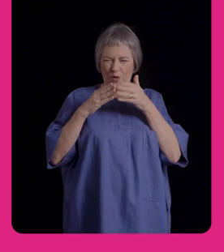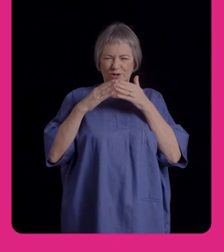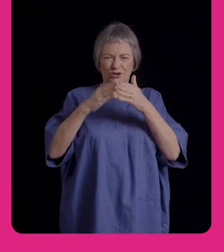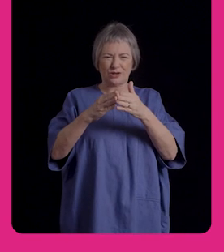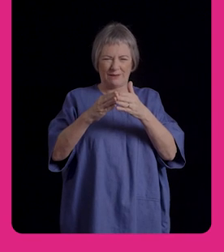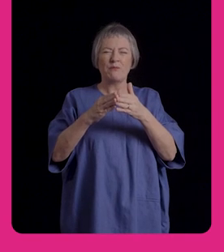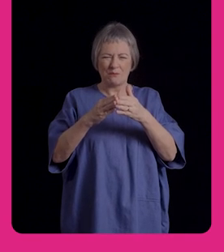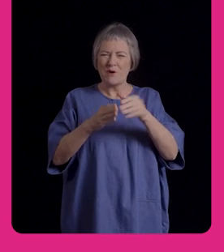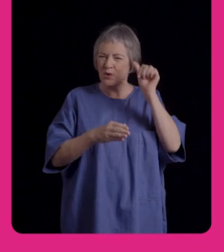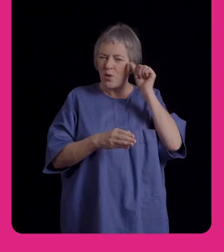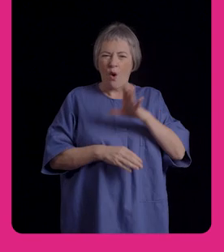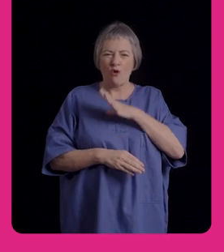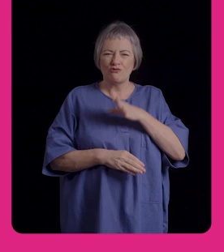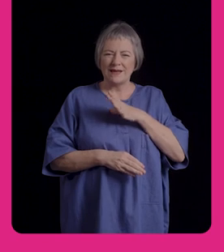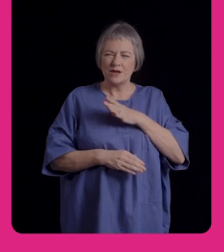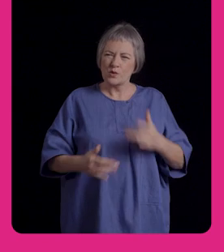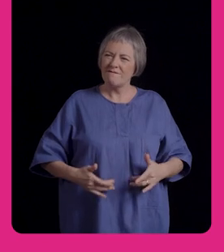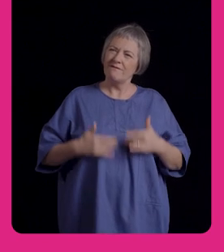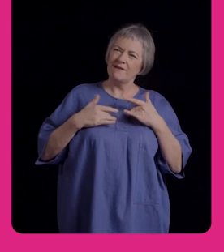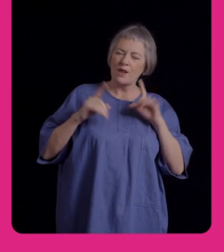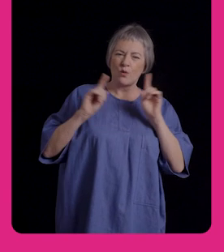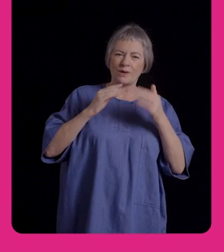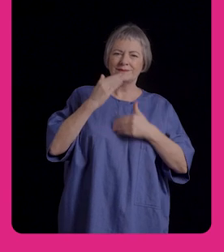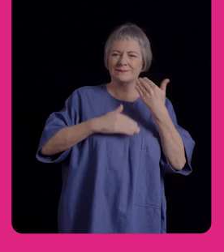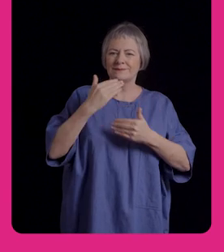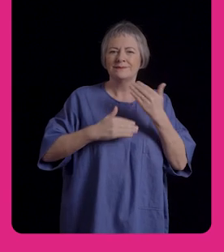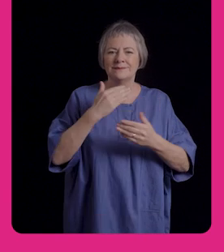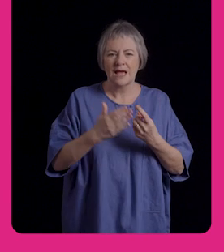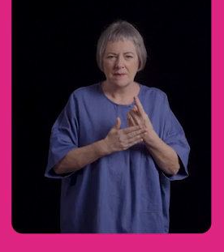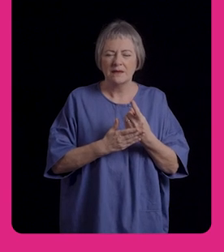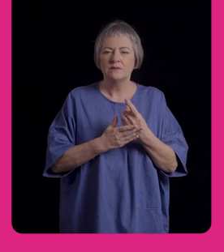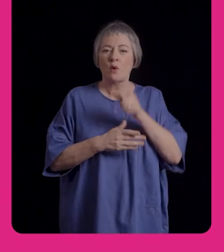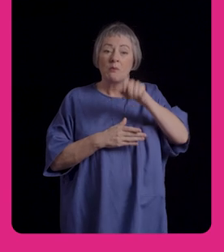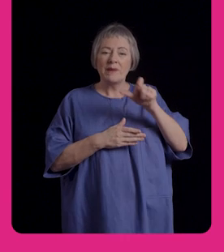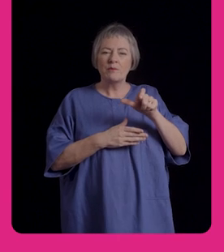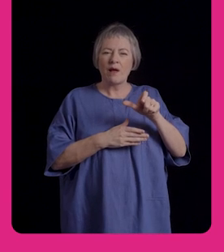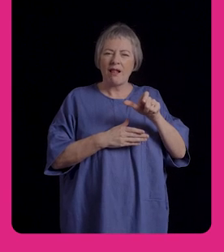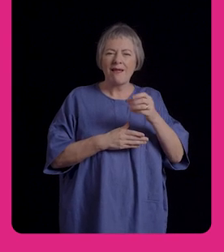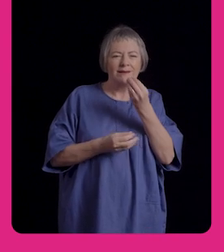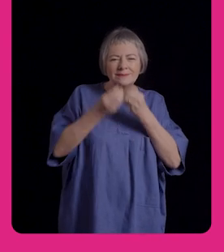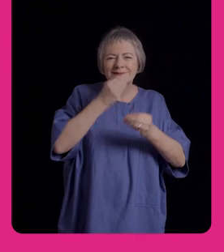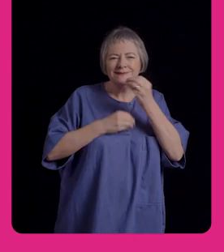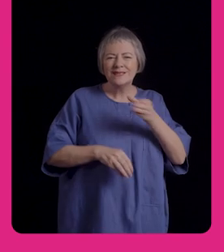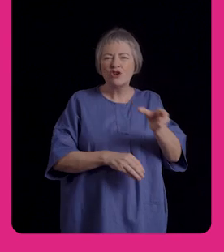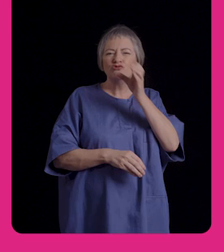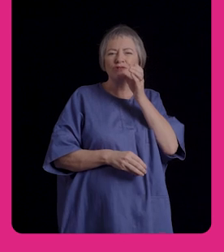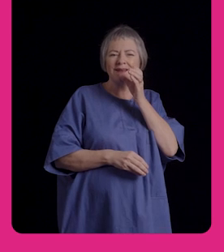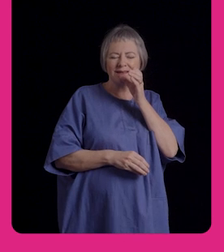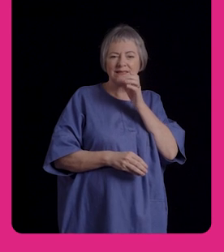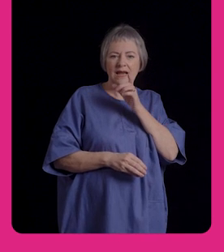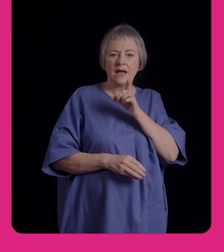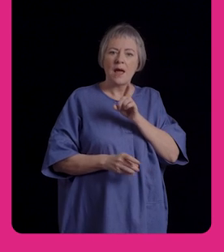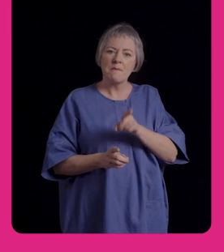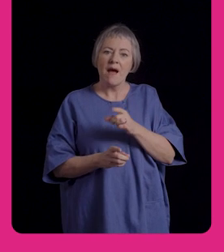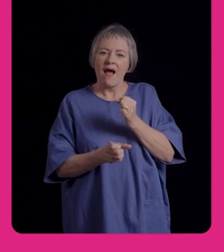ships, I think we've established you can have some sense of what's going on, is people like eating and drinking near to this. And in fact, I also think